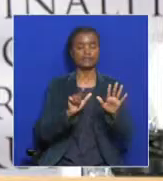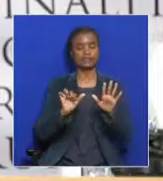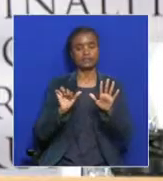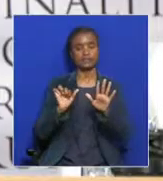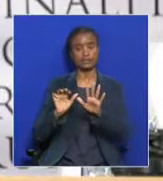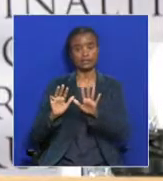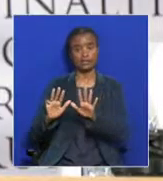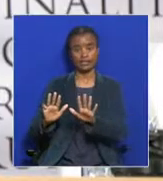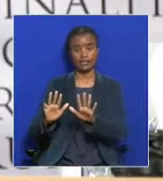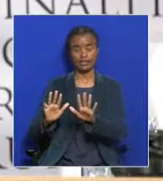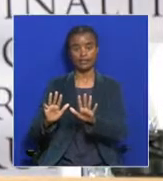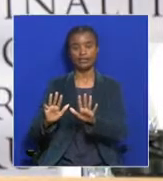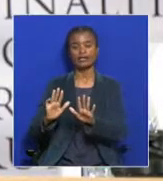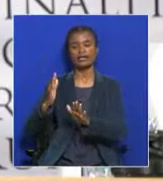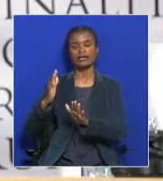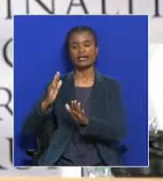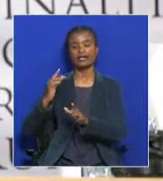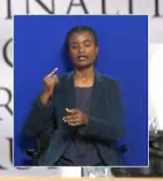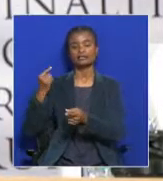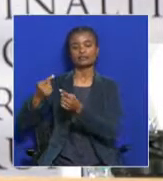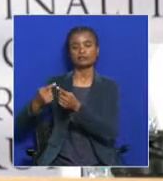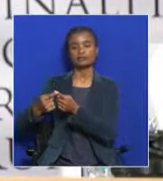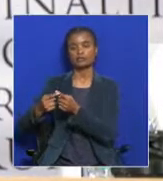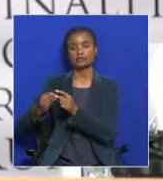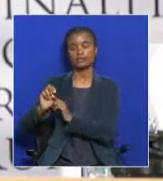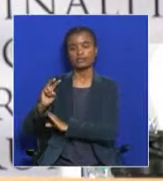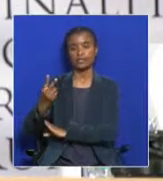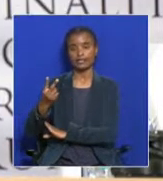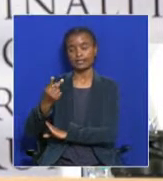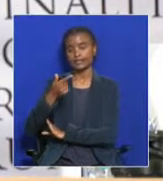of December